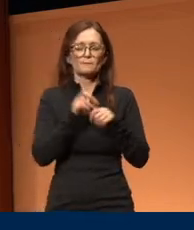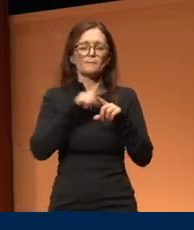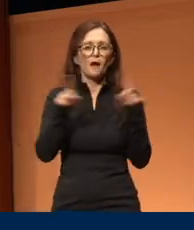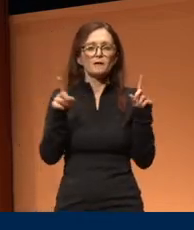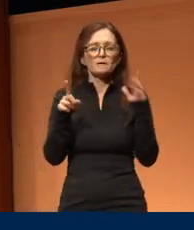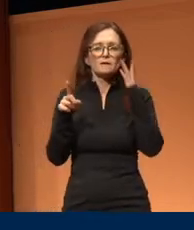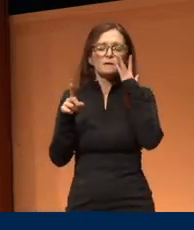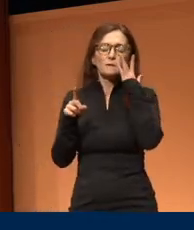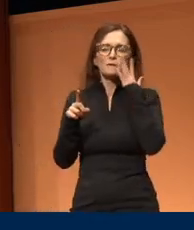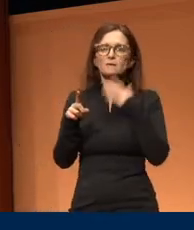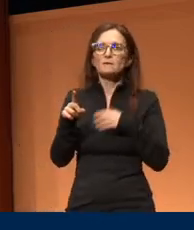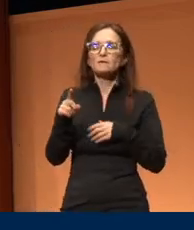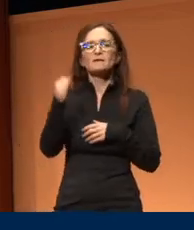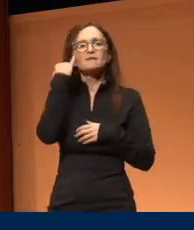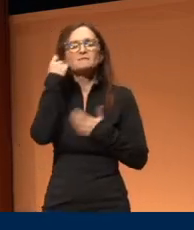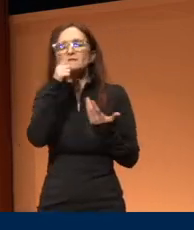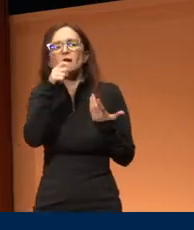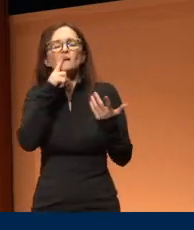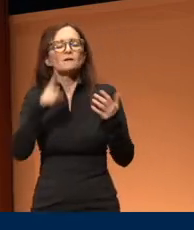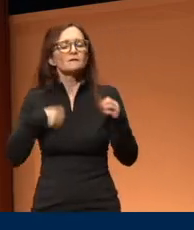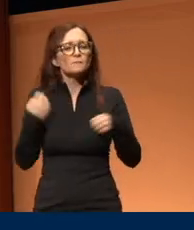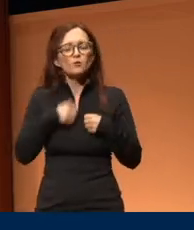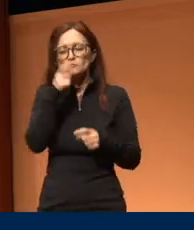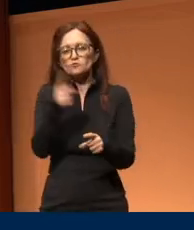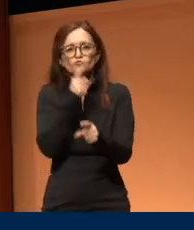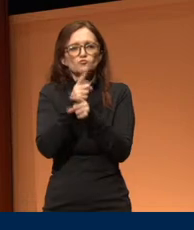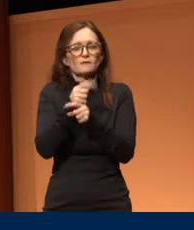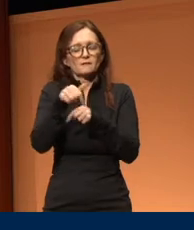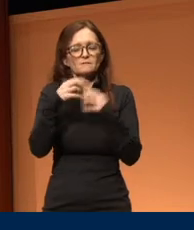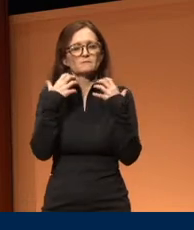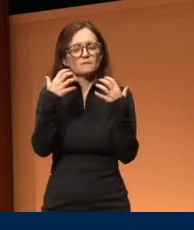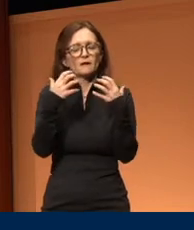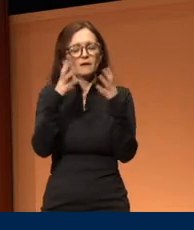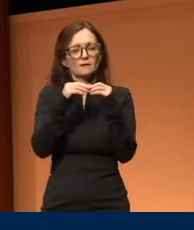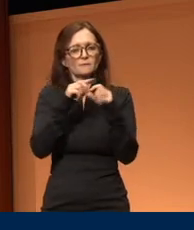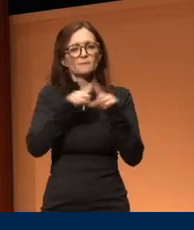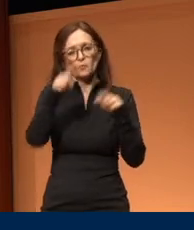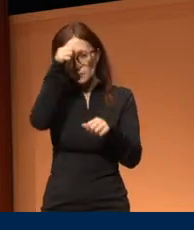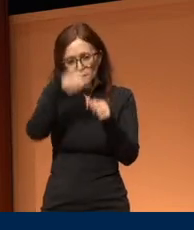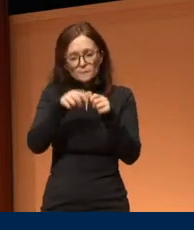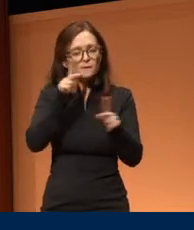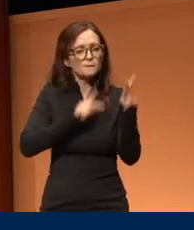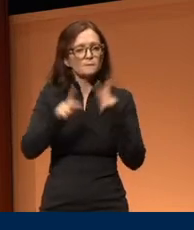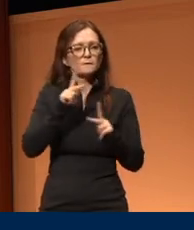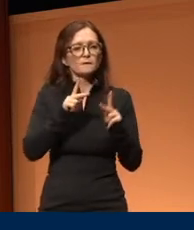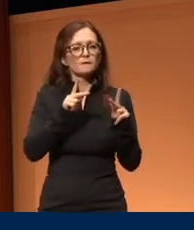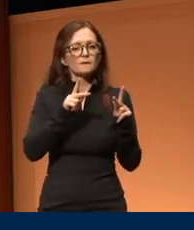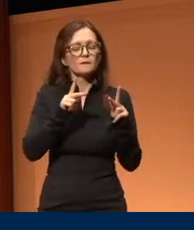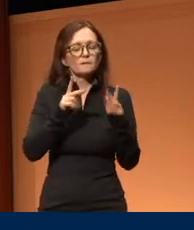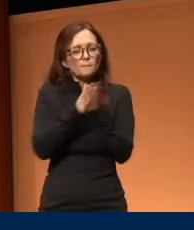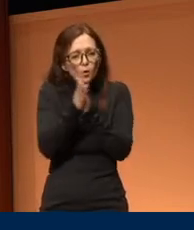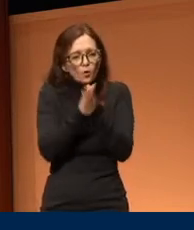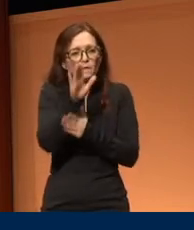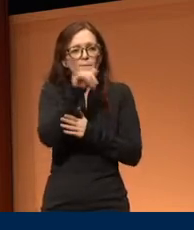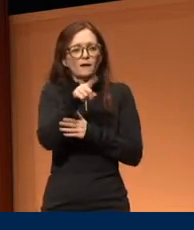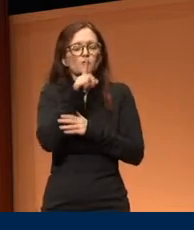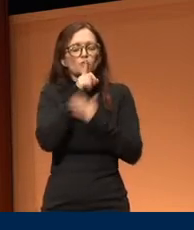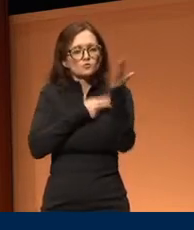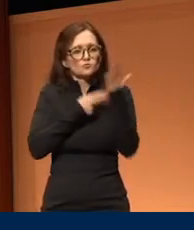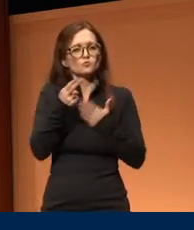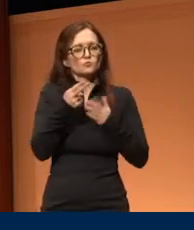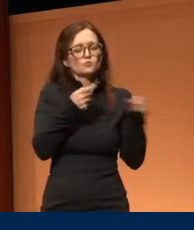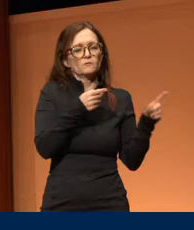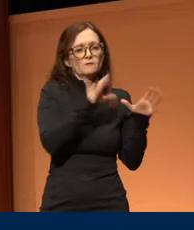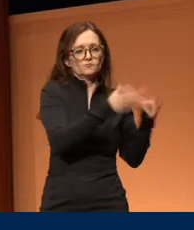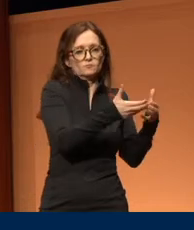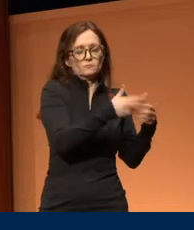But it's not the only emotion that's present in the assembly. And remember that people are also motivated by the search for truth. So it has sort